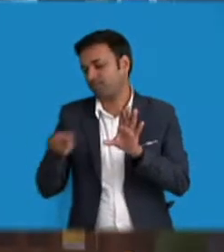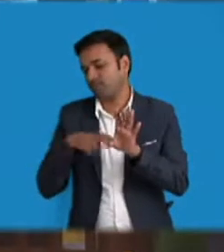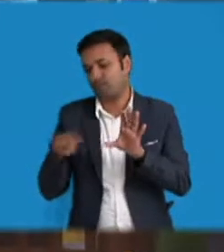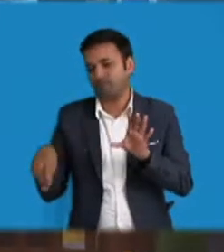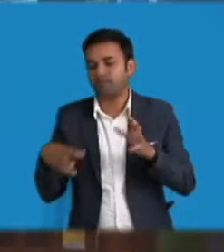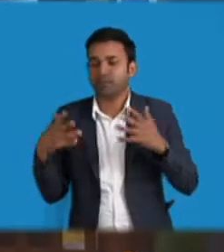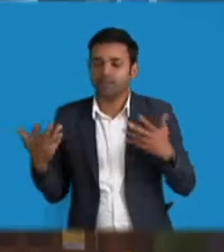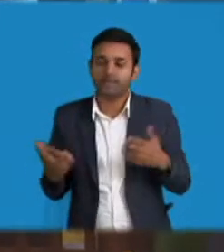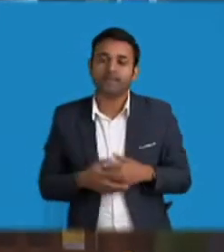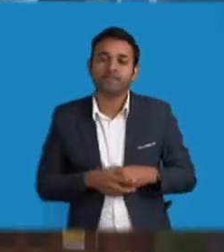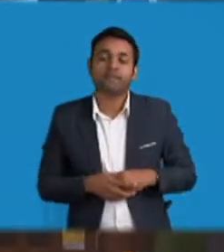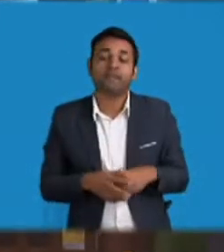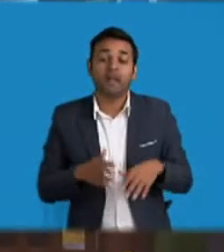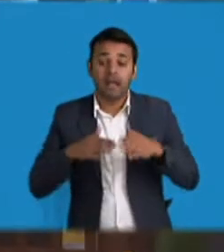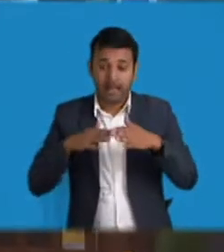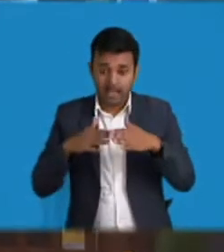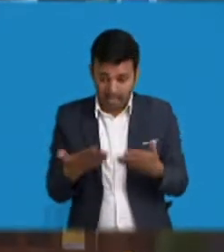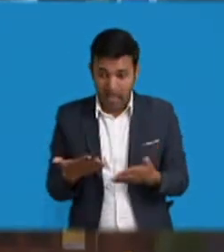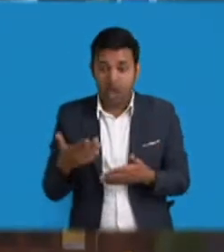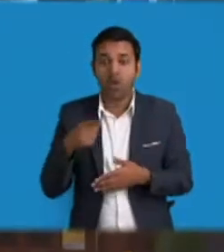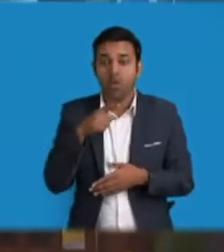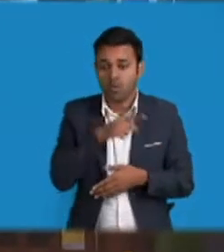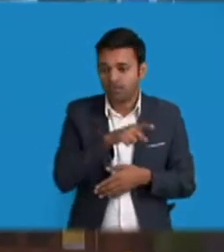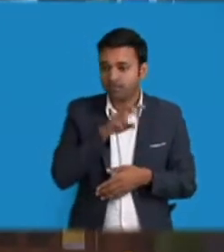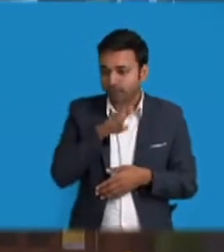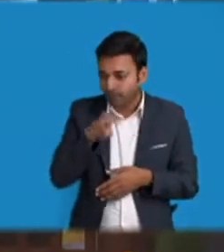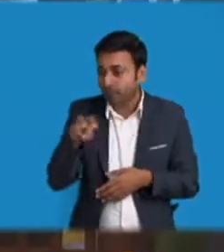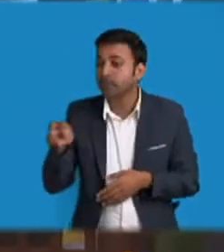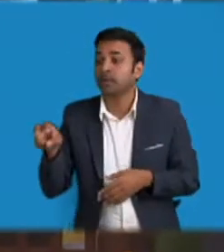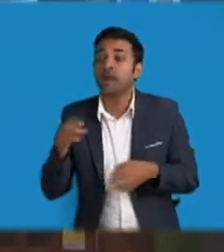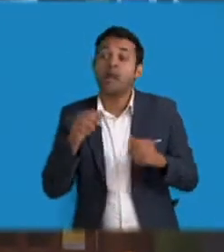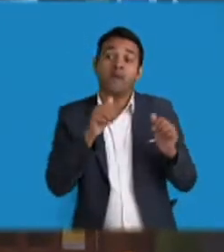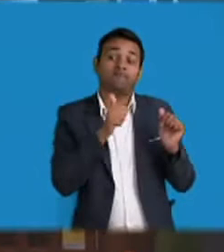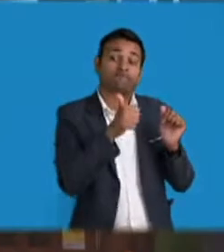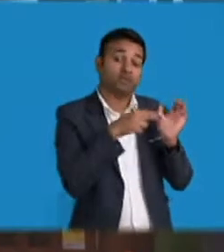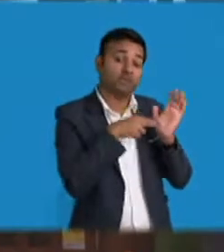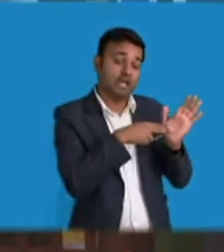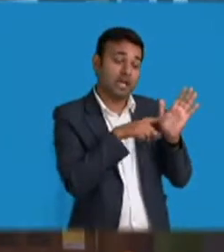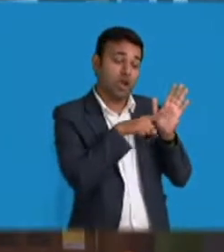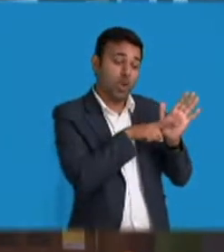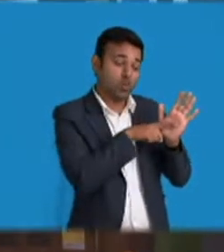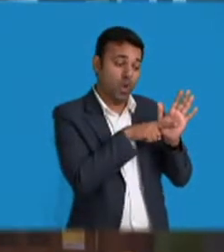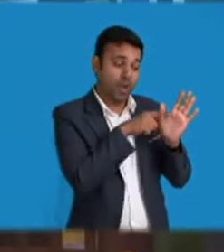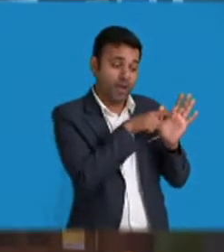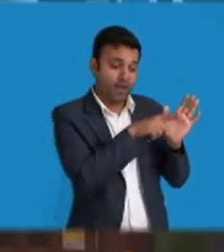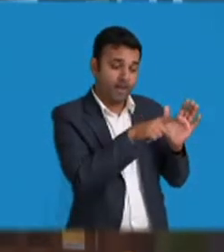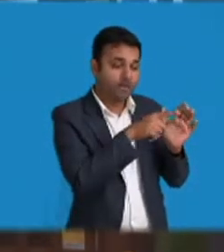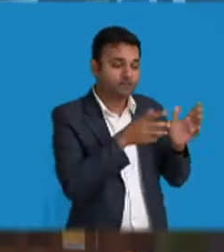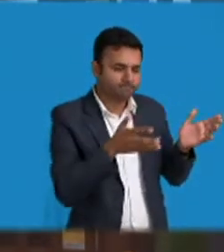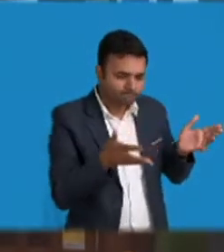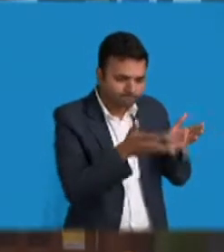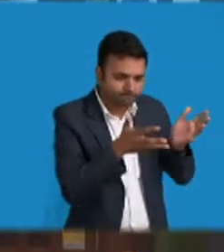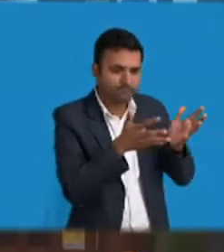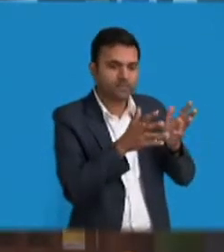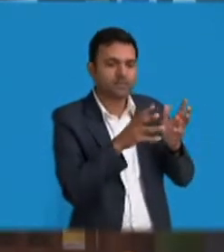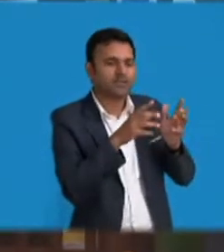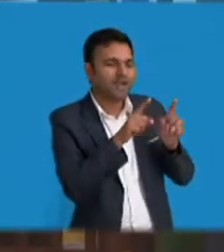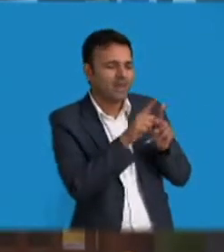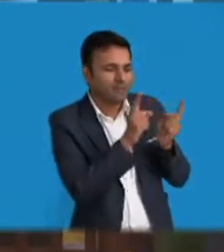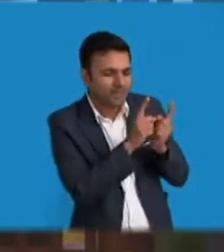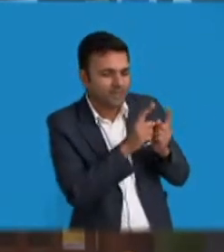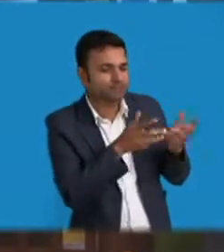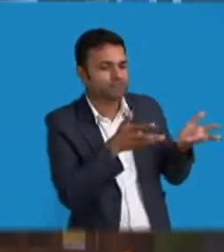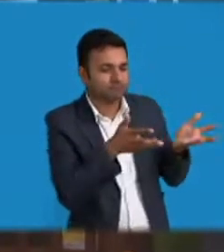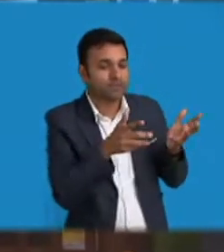around. We have done Lautoka and Nandi and encouraged them, and I think all of them have said that they will come back in